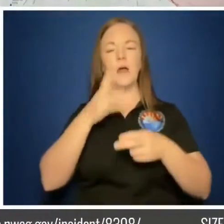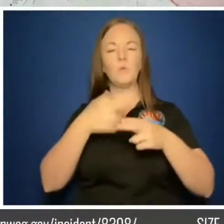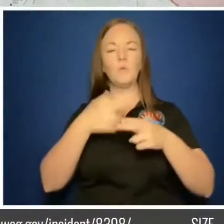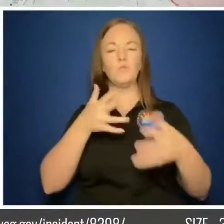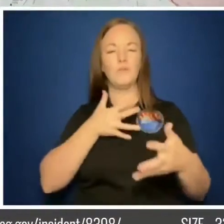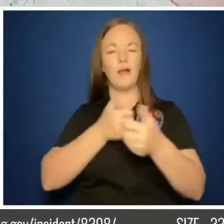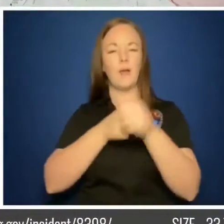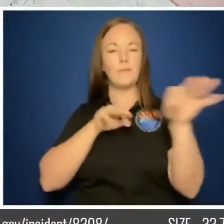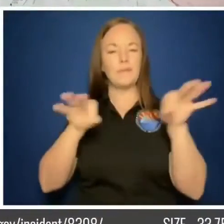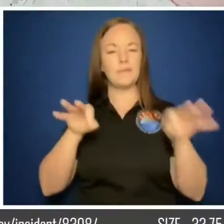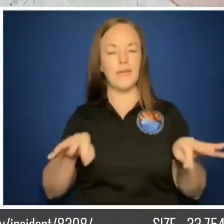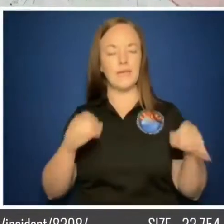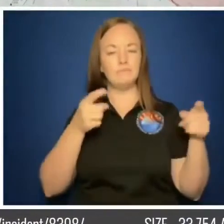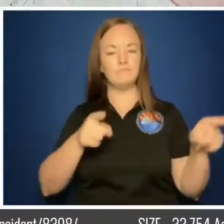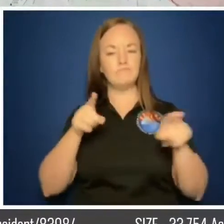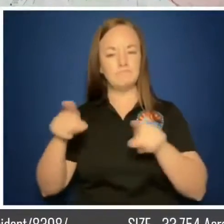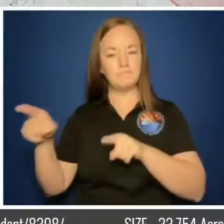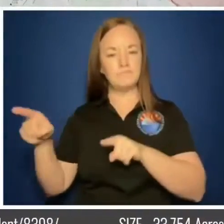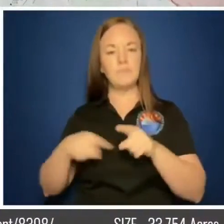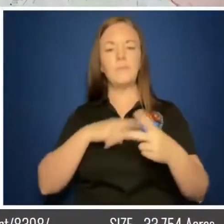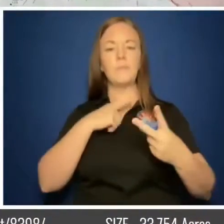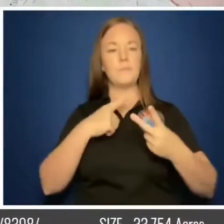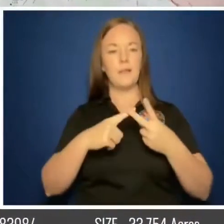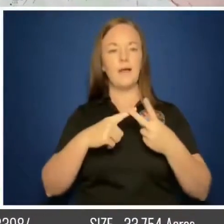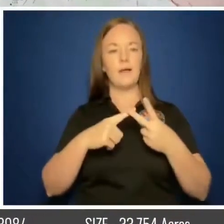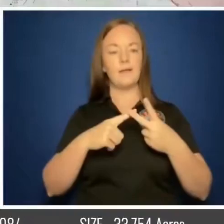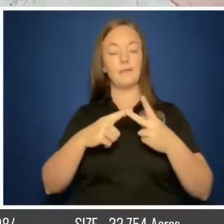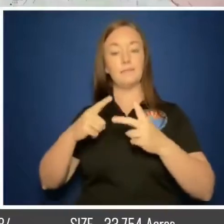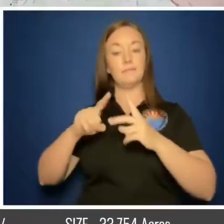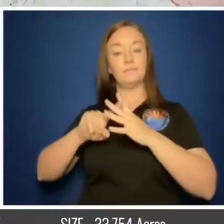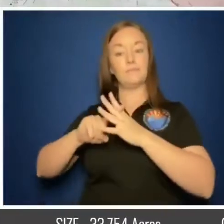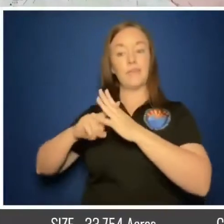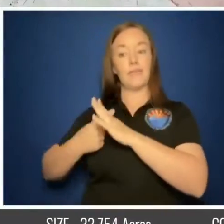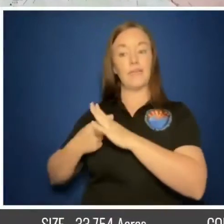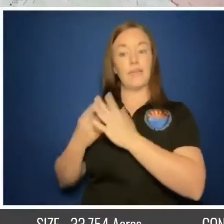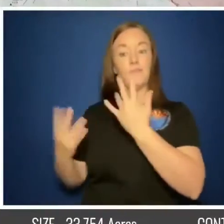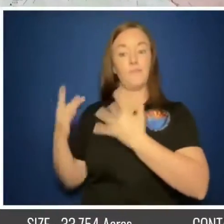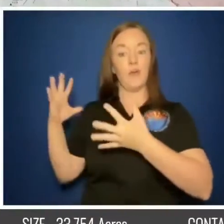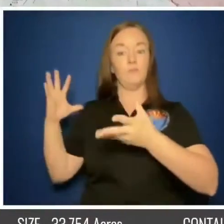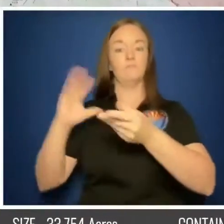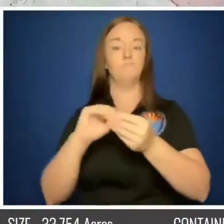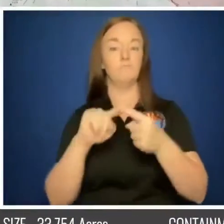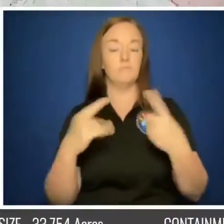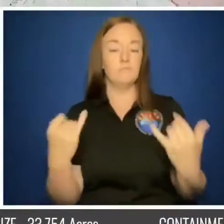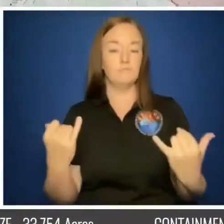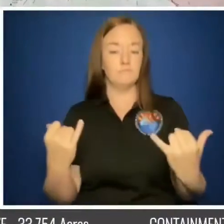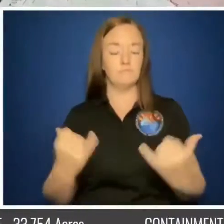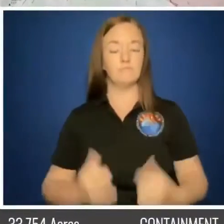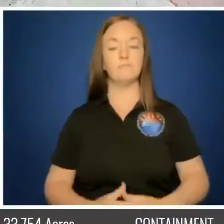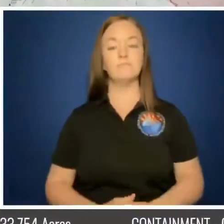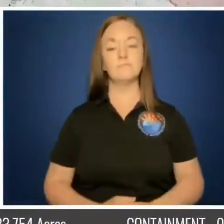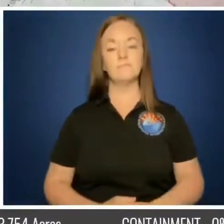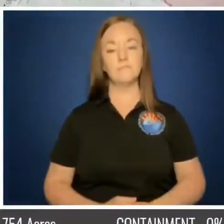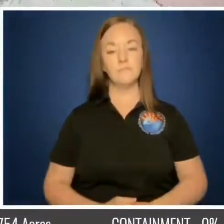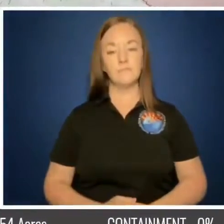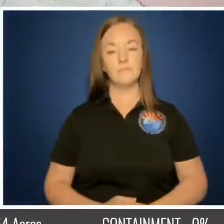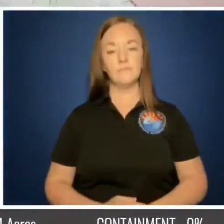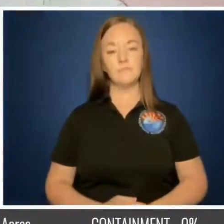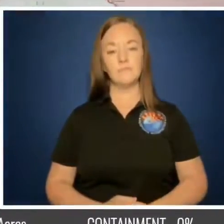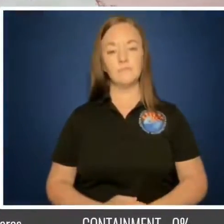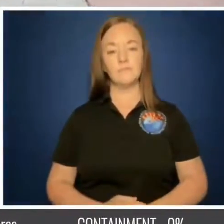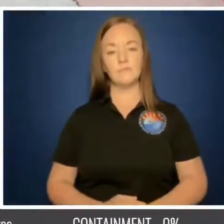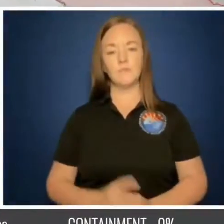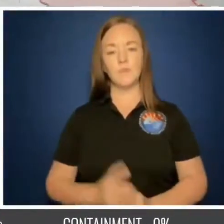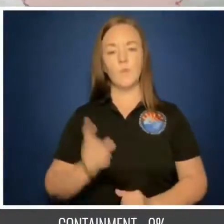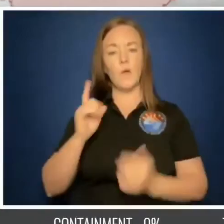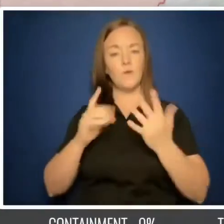update on things, as well as kind of what, from kind of the beginning of the start of the fire, kind of where we're at now. So point of origin for the fire